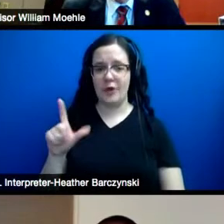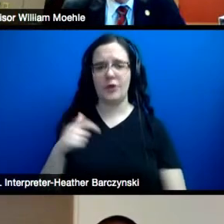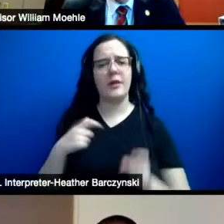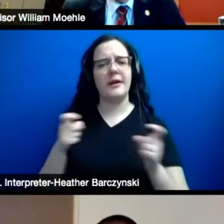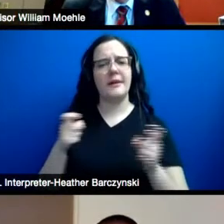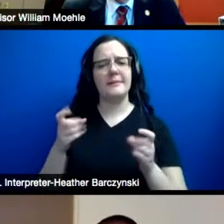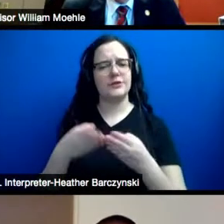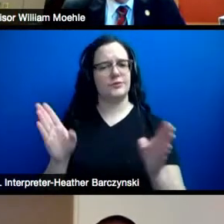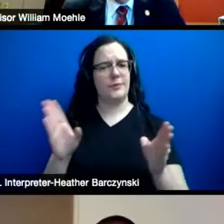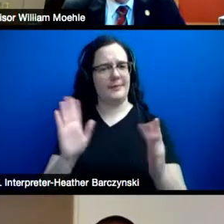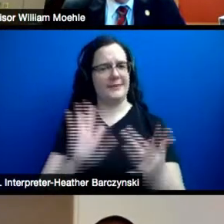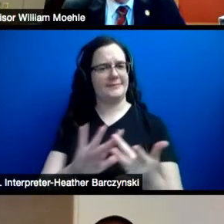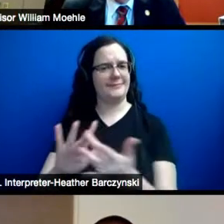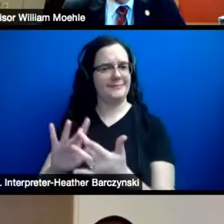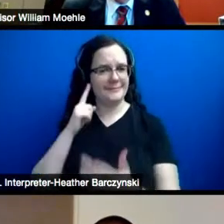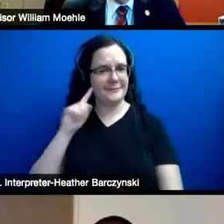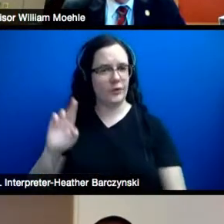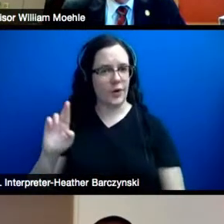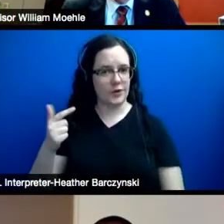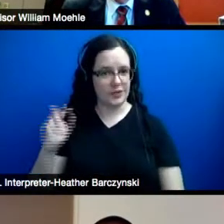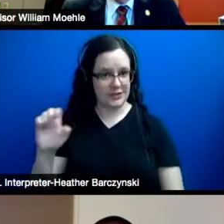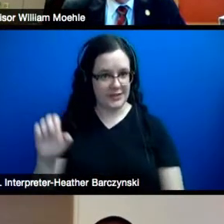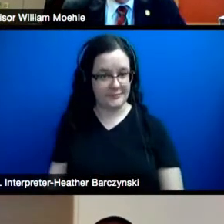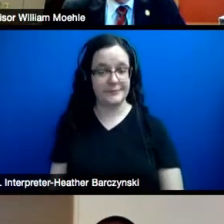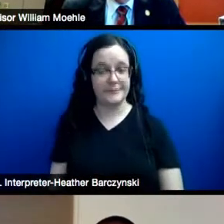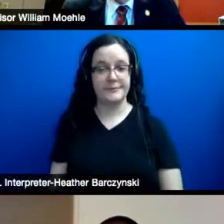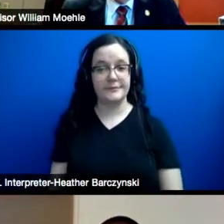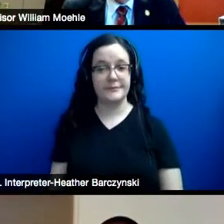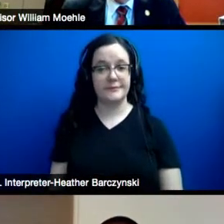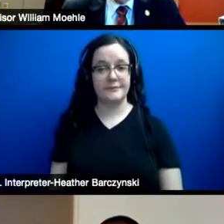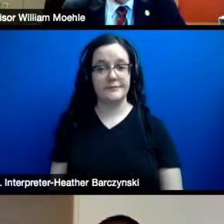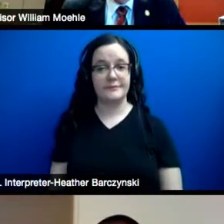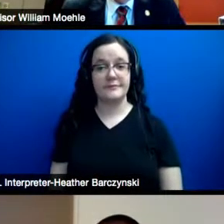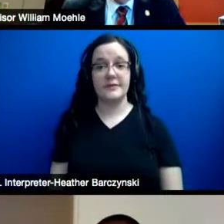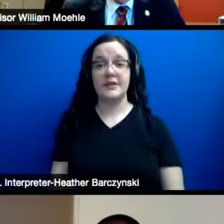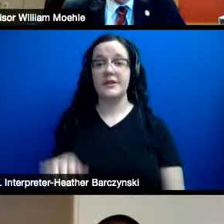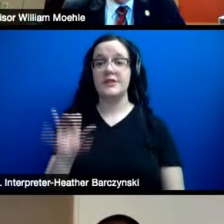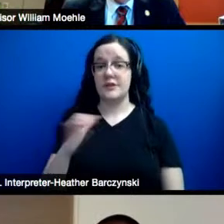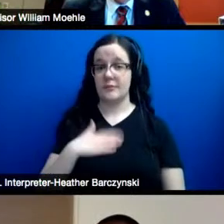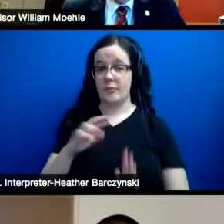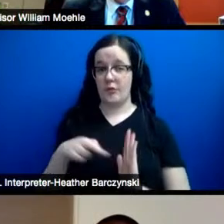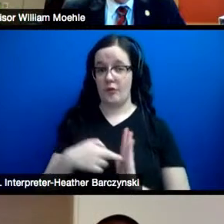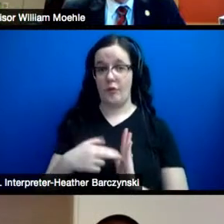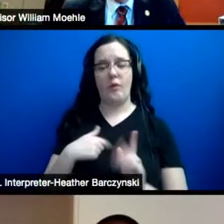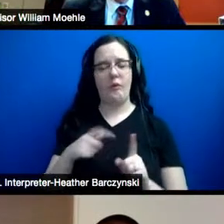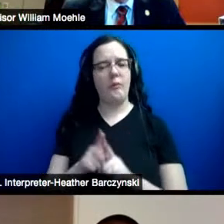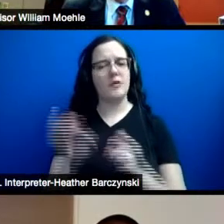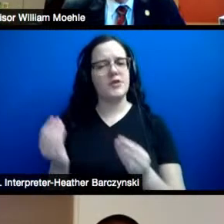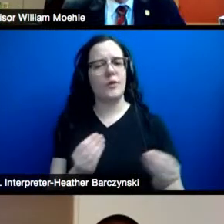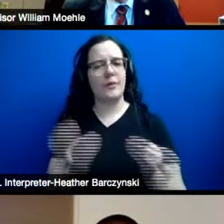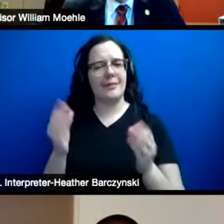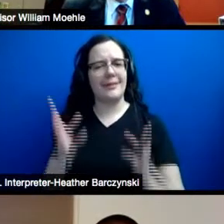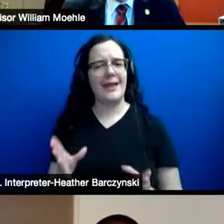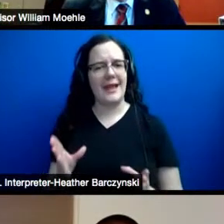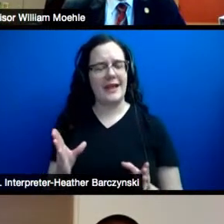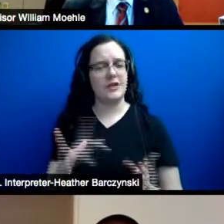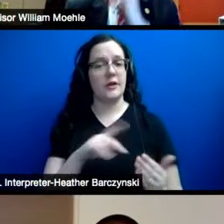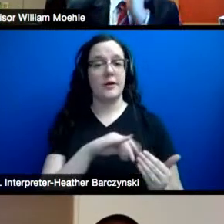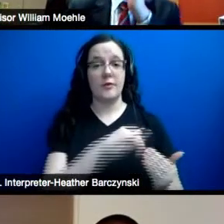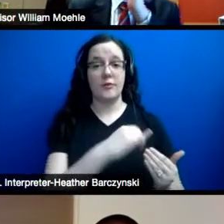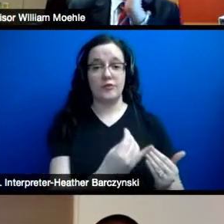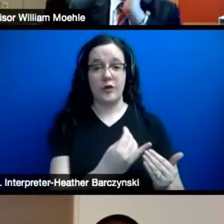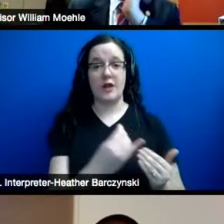aspect for RG&E. In that role, I am the liaison between our project and